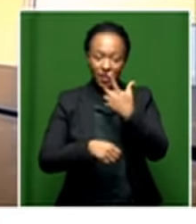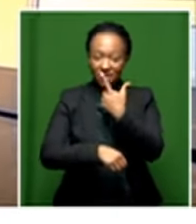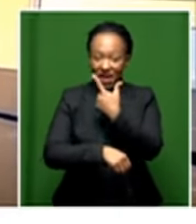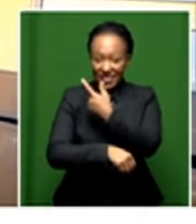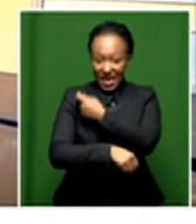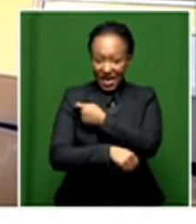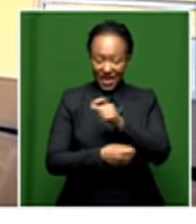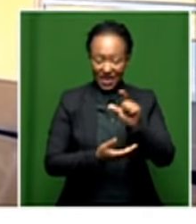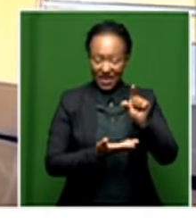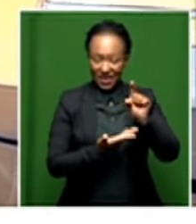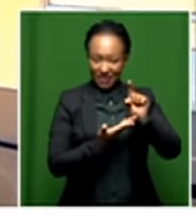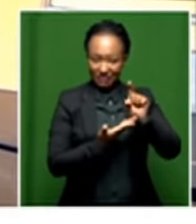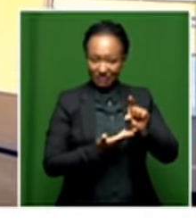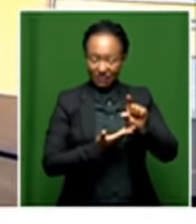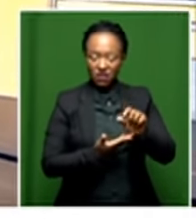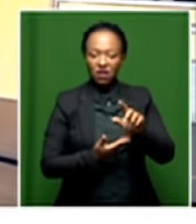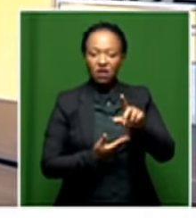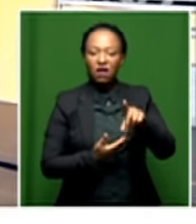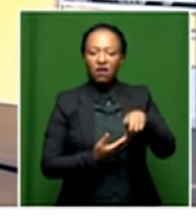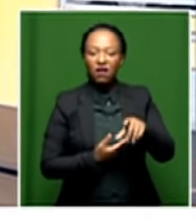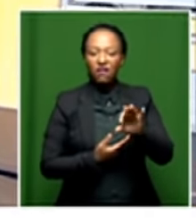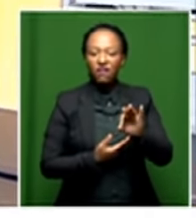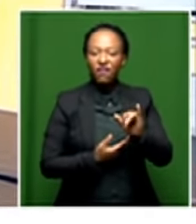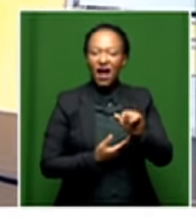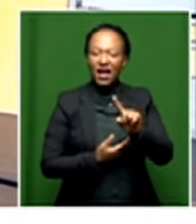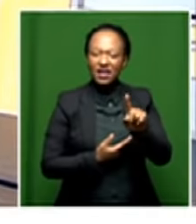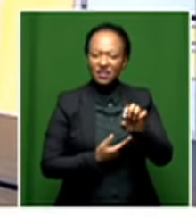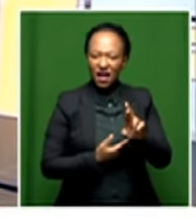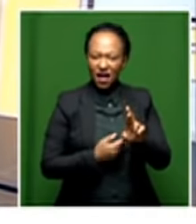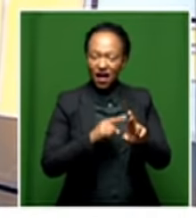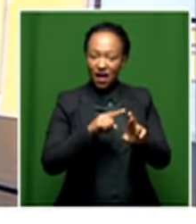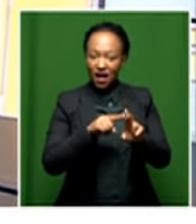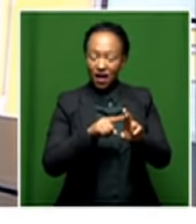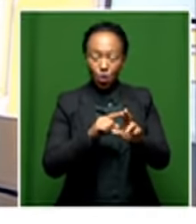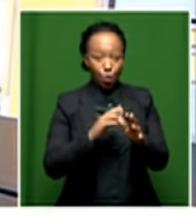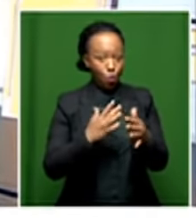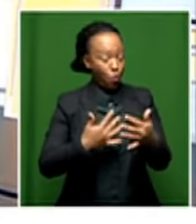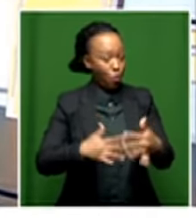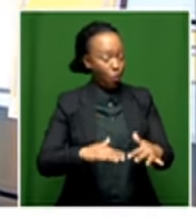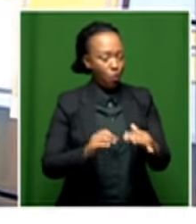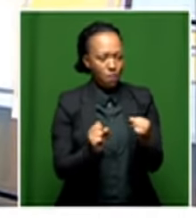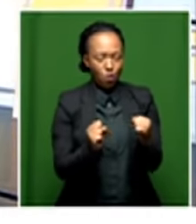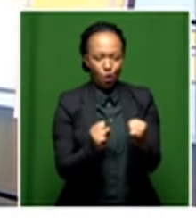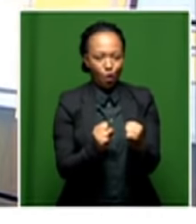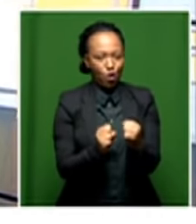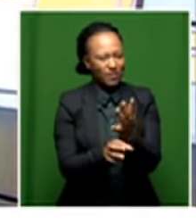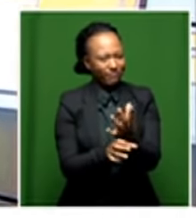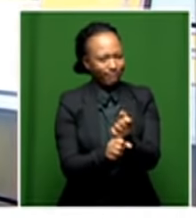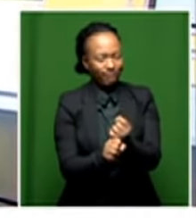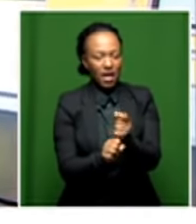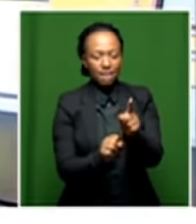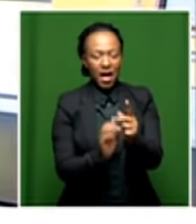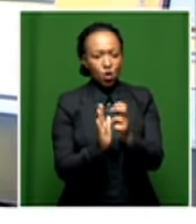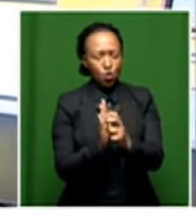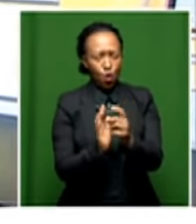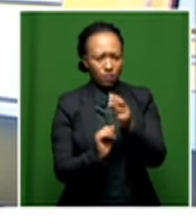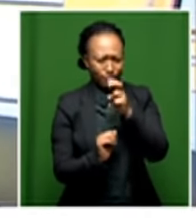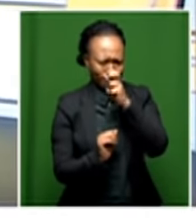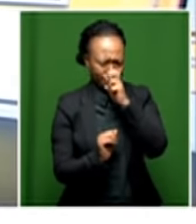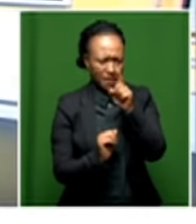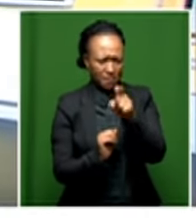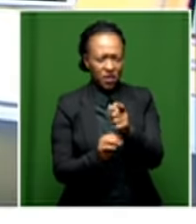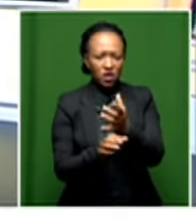being administered is the Pfizer vaccine. And this, of course, has a very, very strict cold chain that is associated with it. I mean,